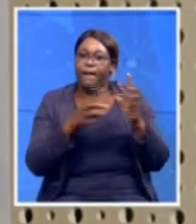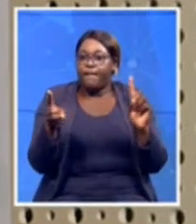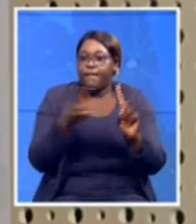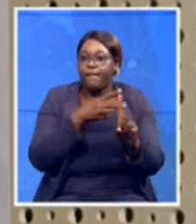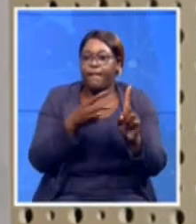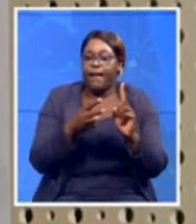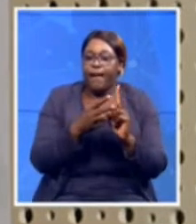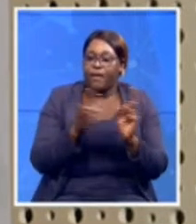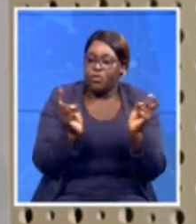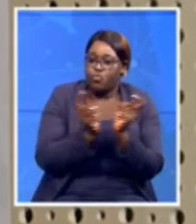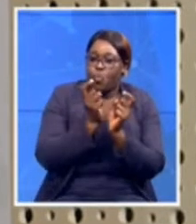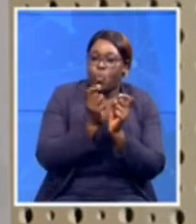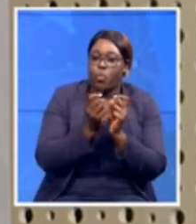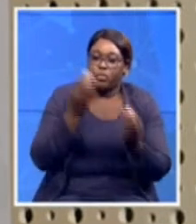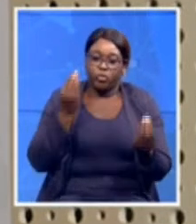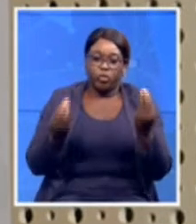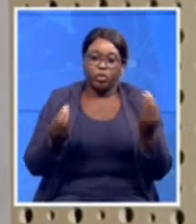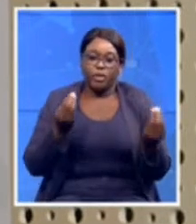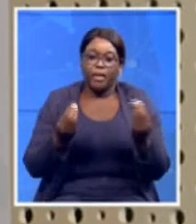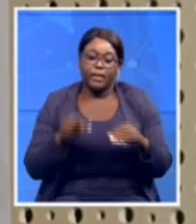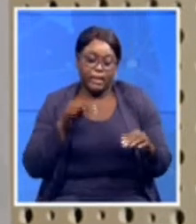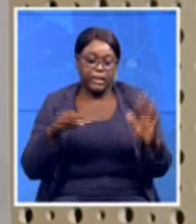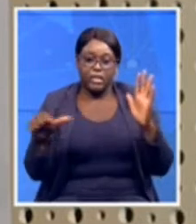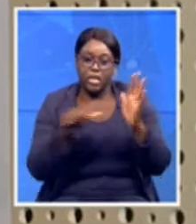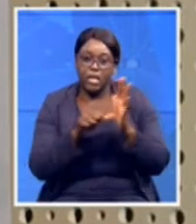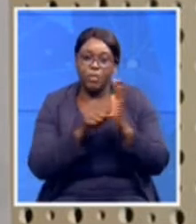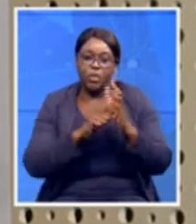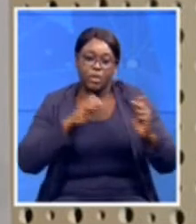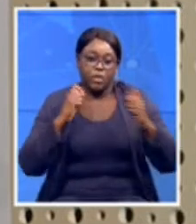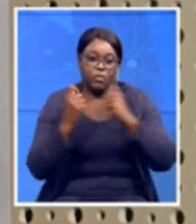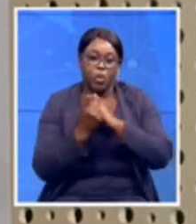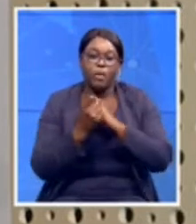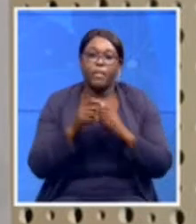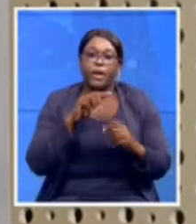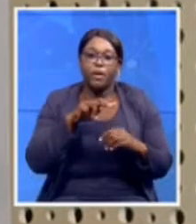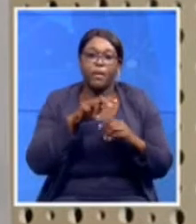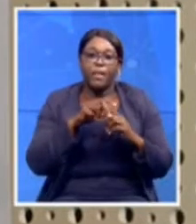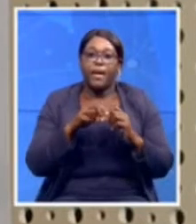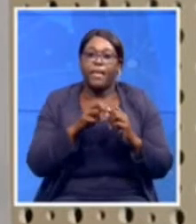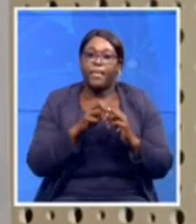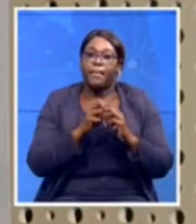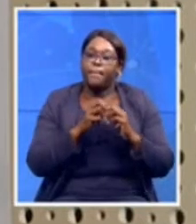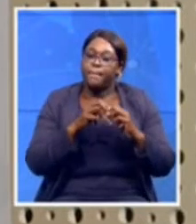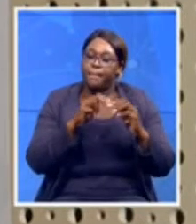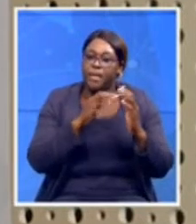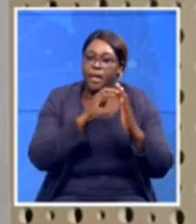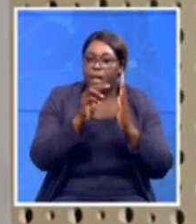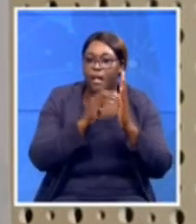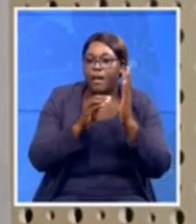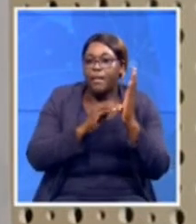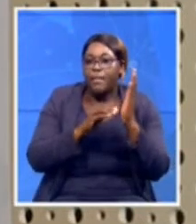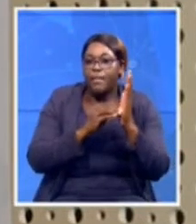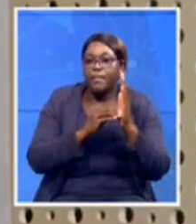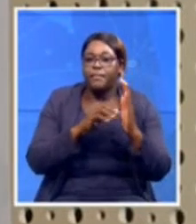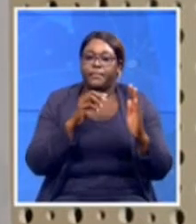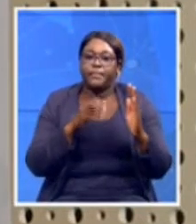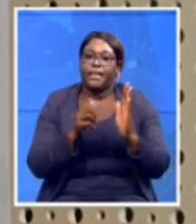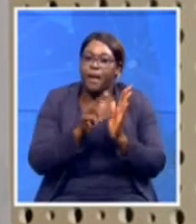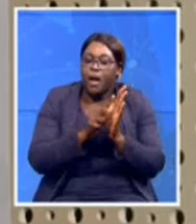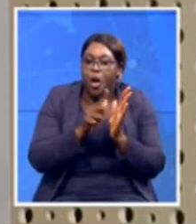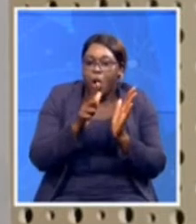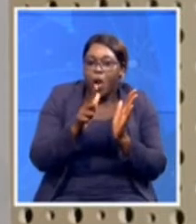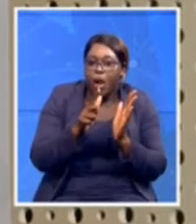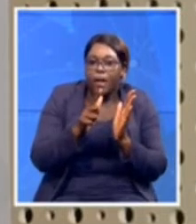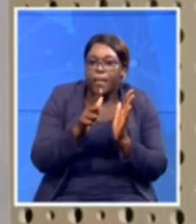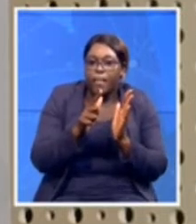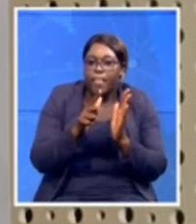change that is brought about by the Amendment Act. And as I said earlier, that it really has to make sure